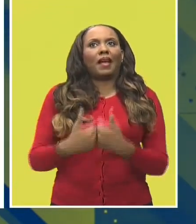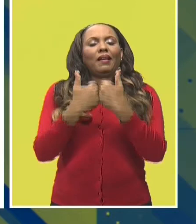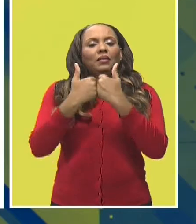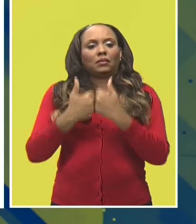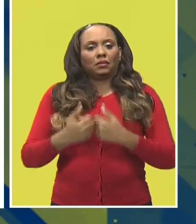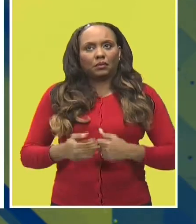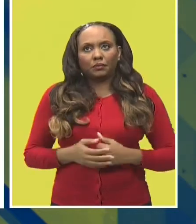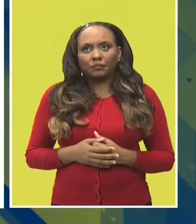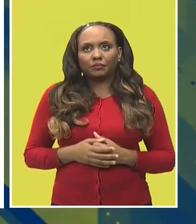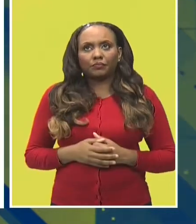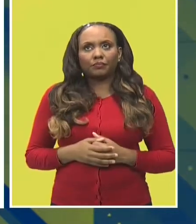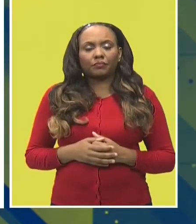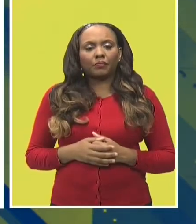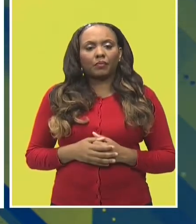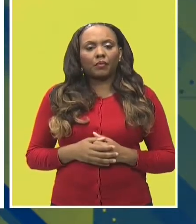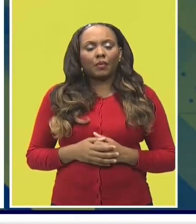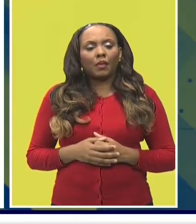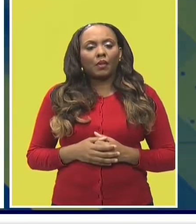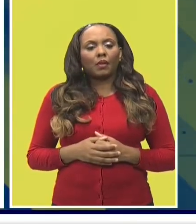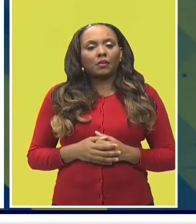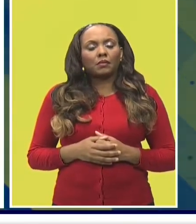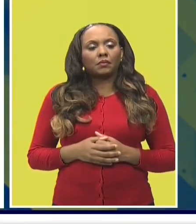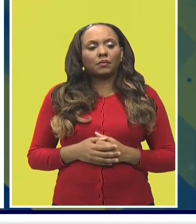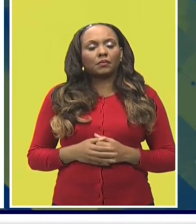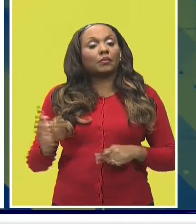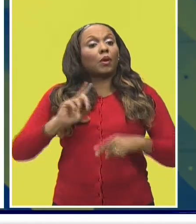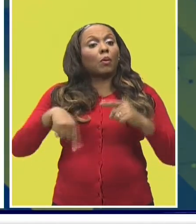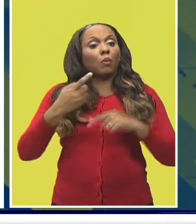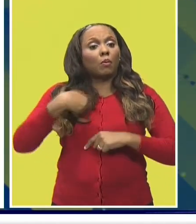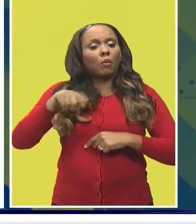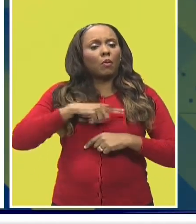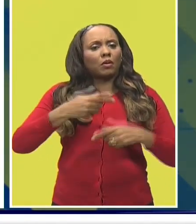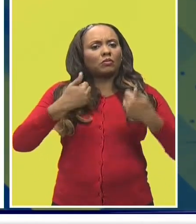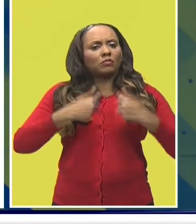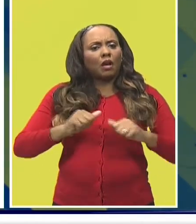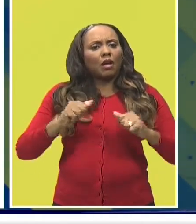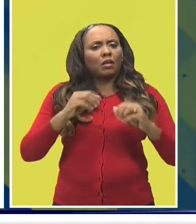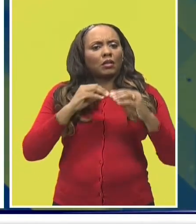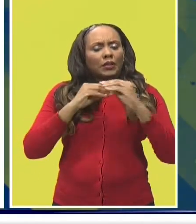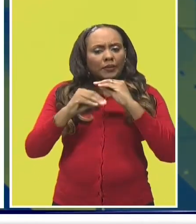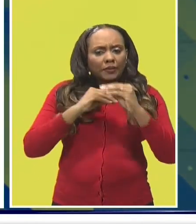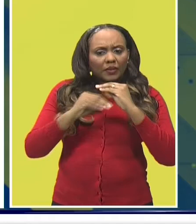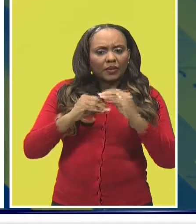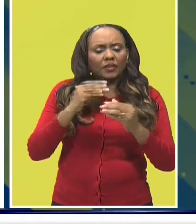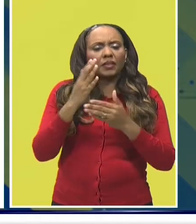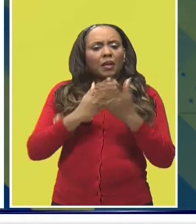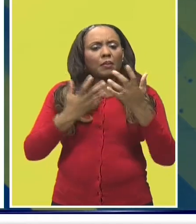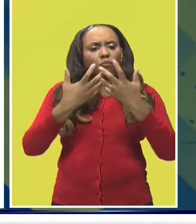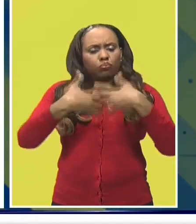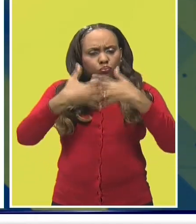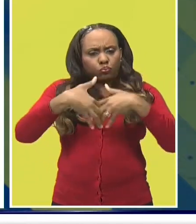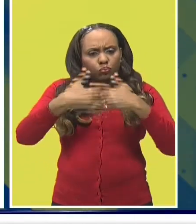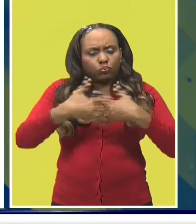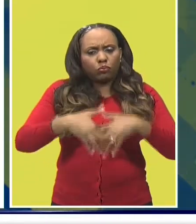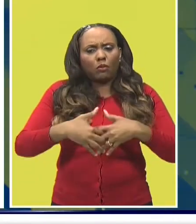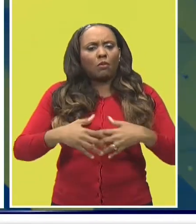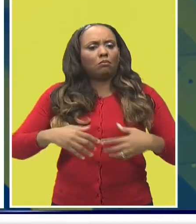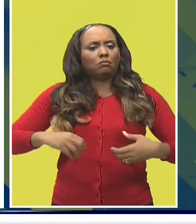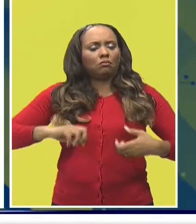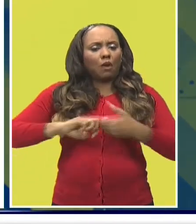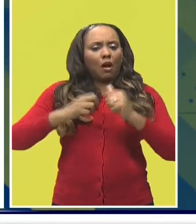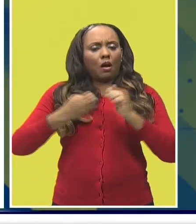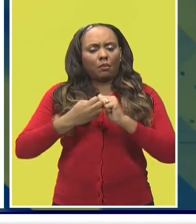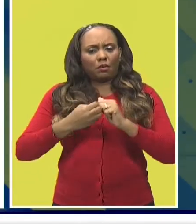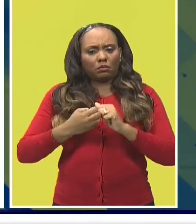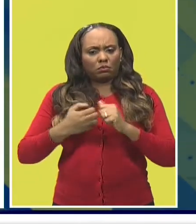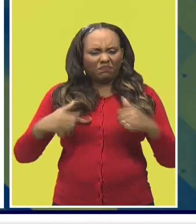the restoration effort, some of our generators experienced challenges similar to what